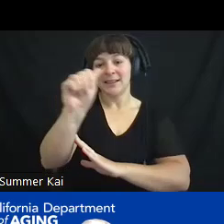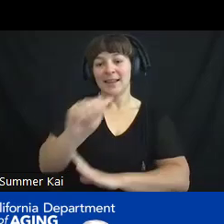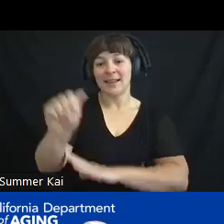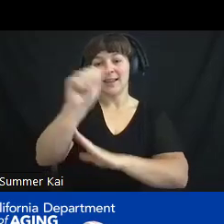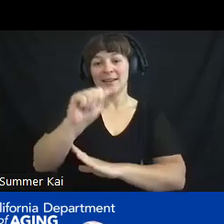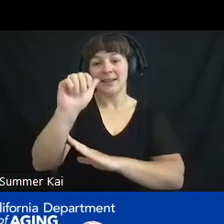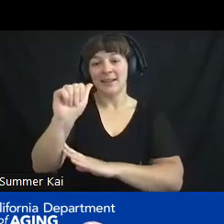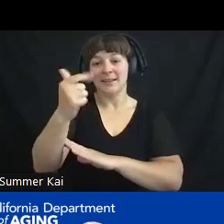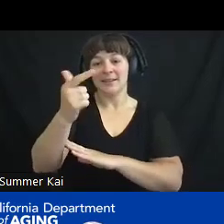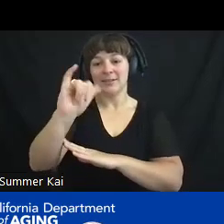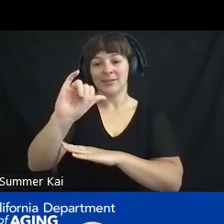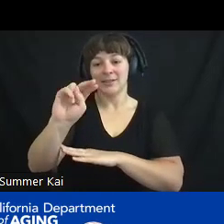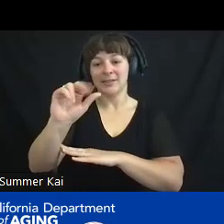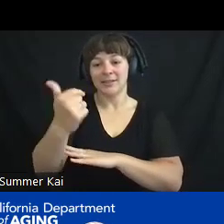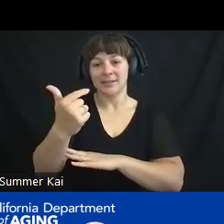@aging.ca.gov.